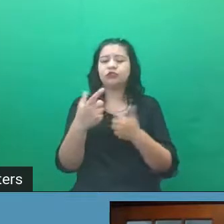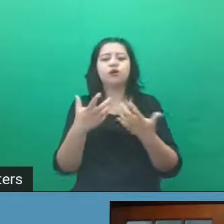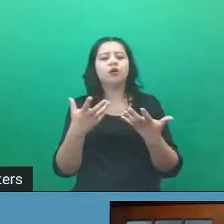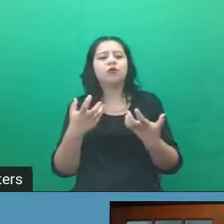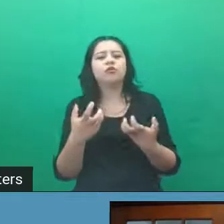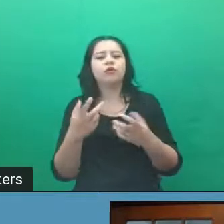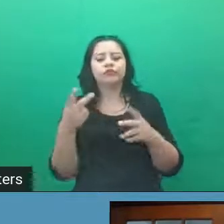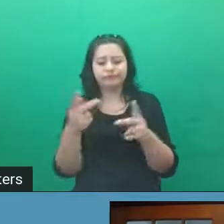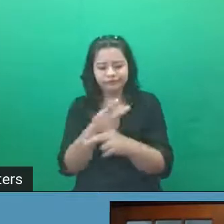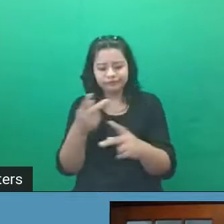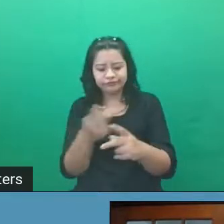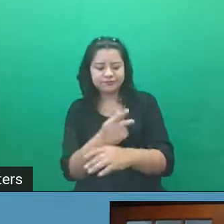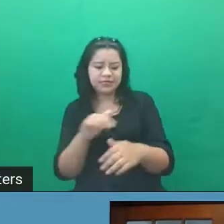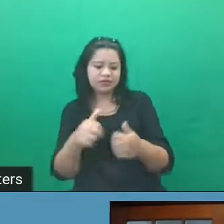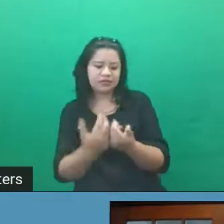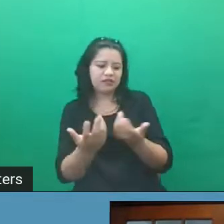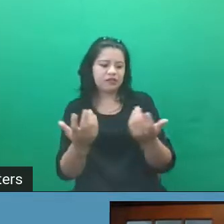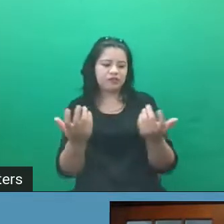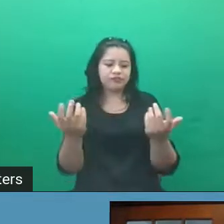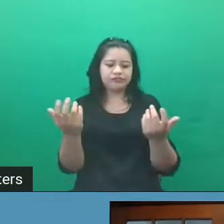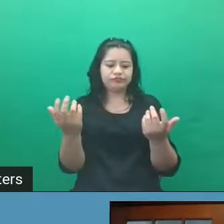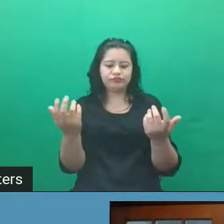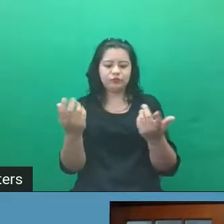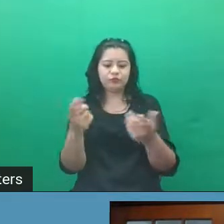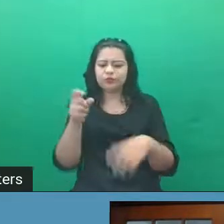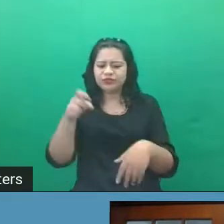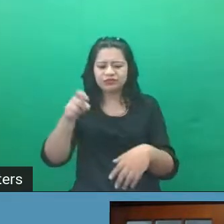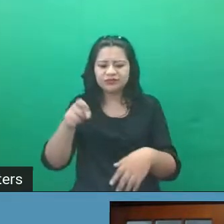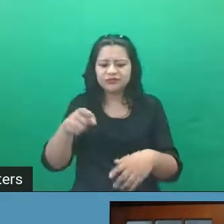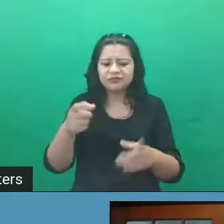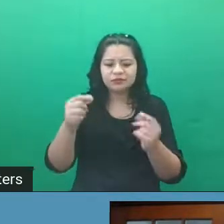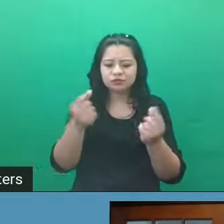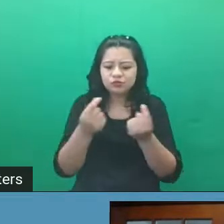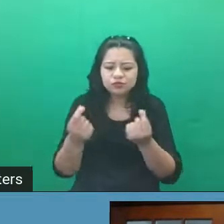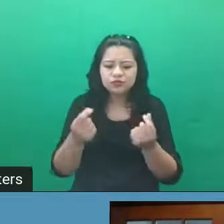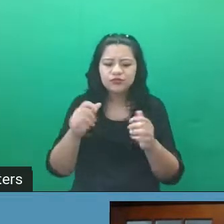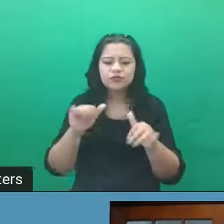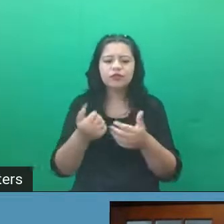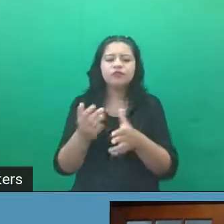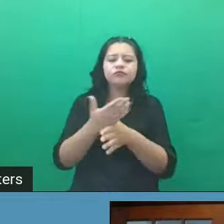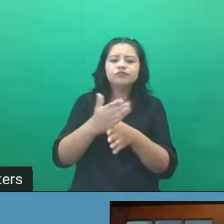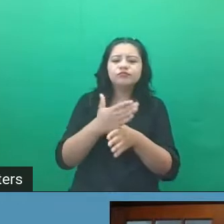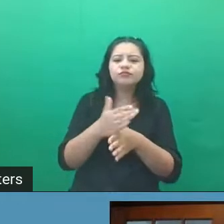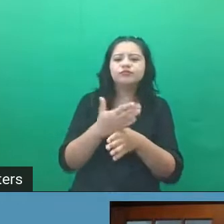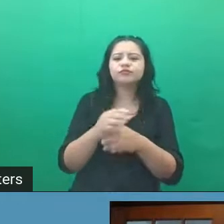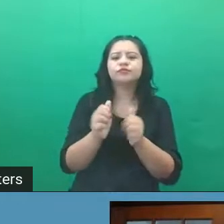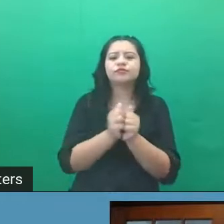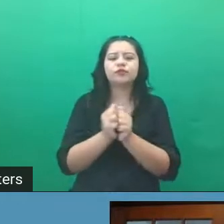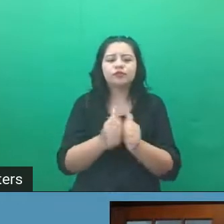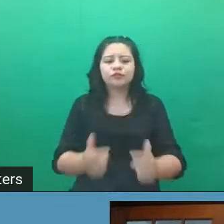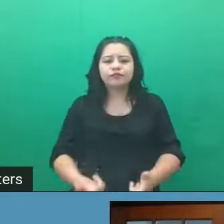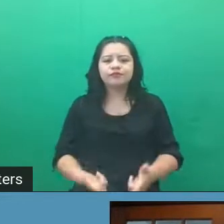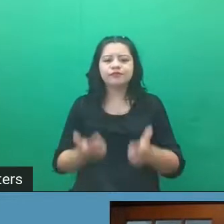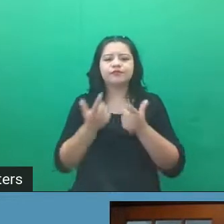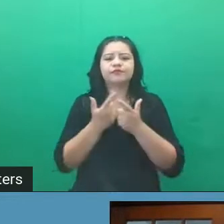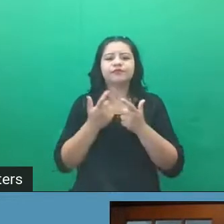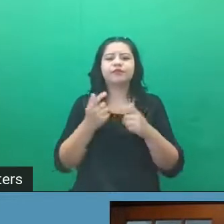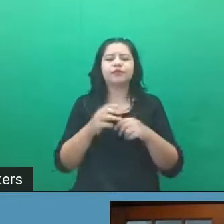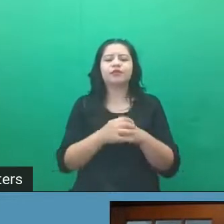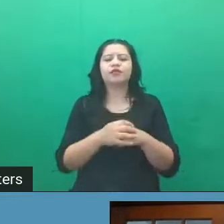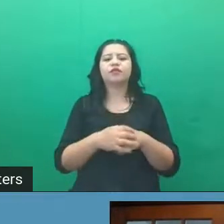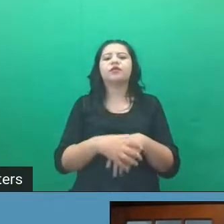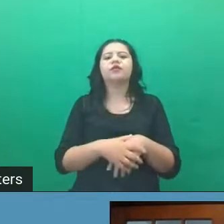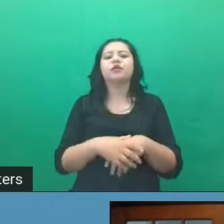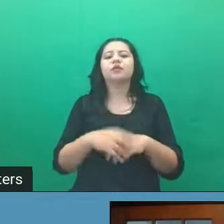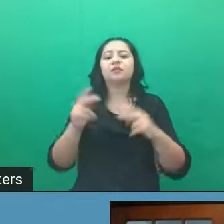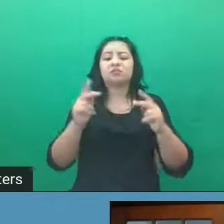to figure out what elements can we share with a live audience, and then